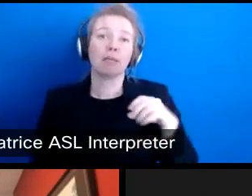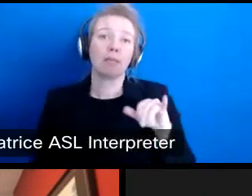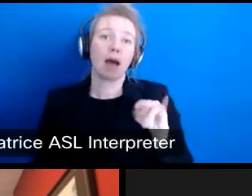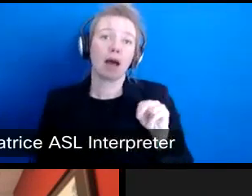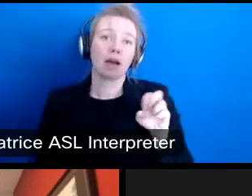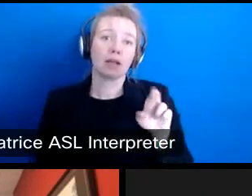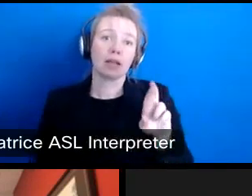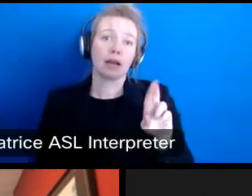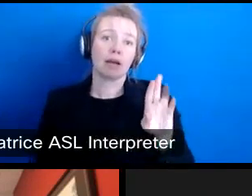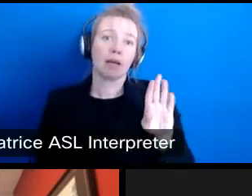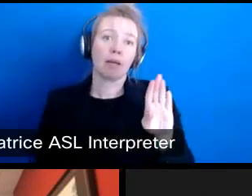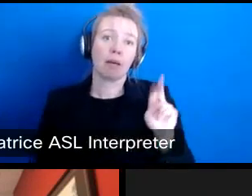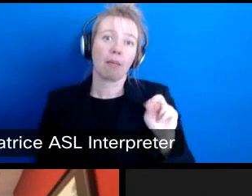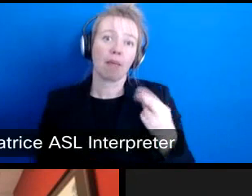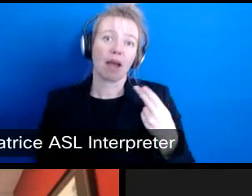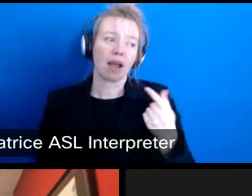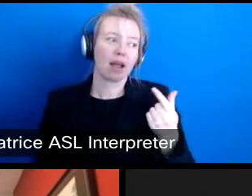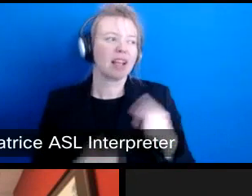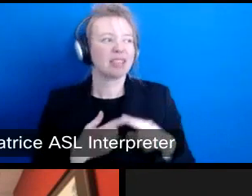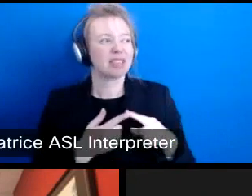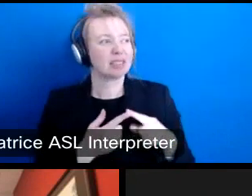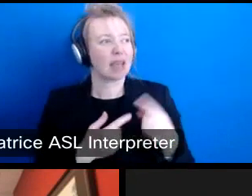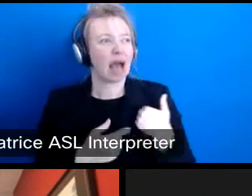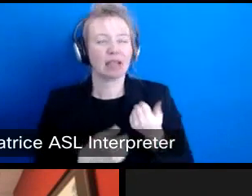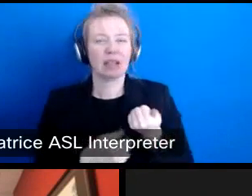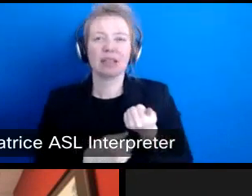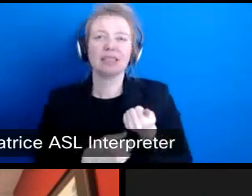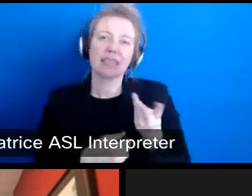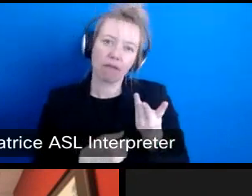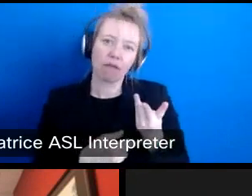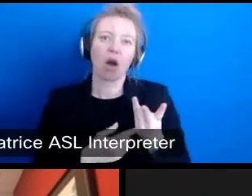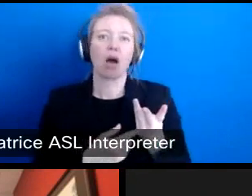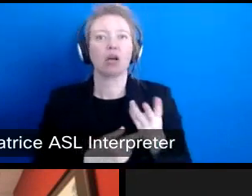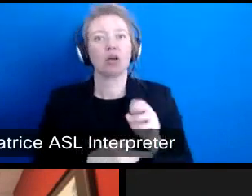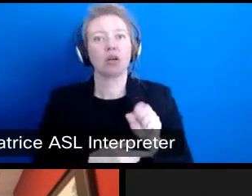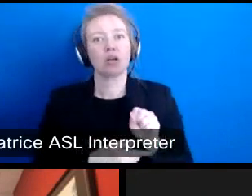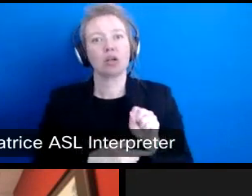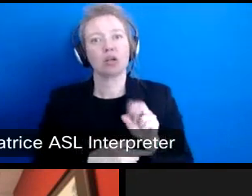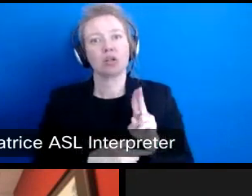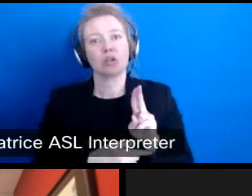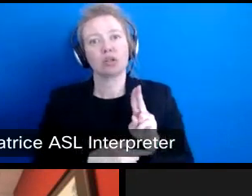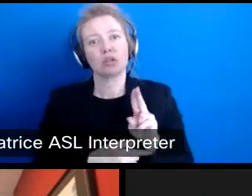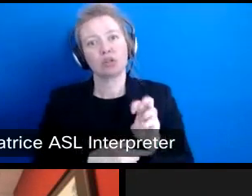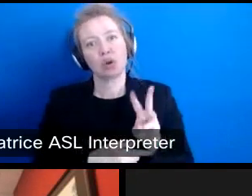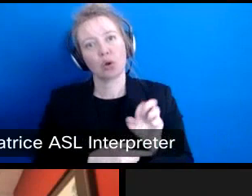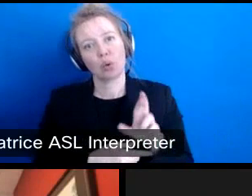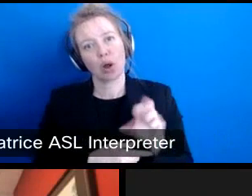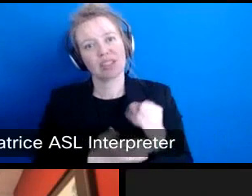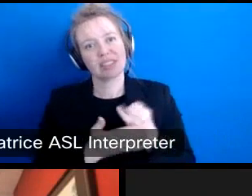it's a special like combined sewer overflow district where the sewers were kind of designed that way from